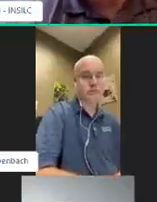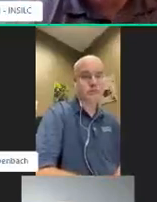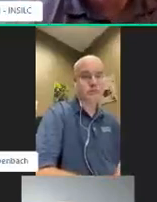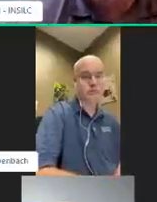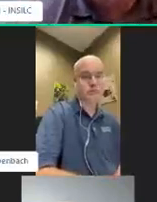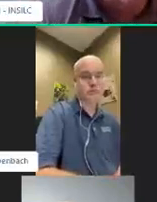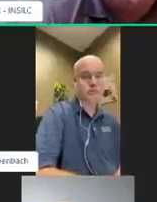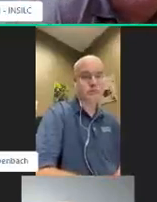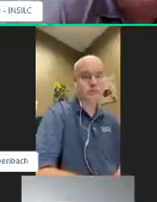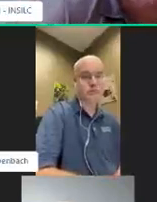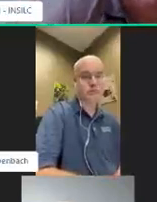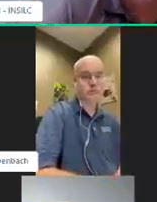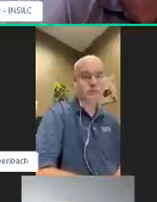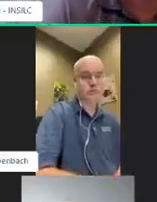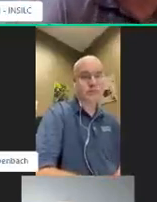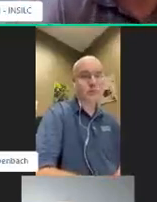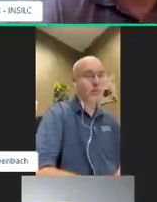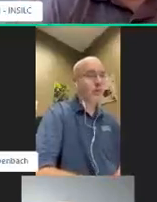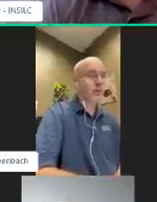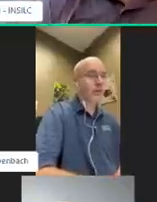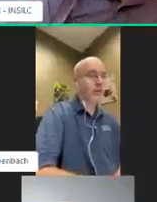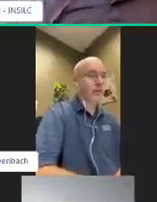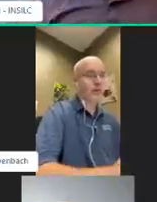course, entertain questions and comments first.